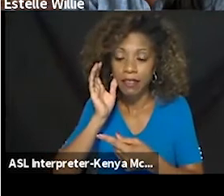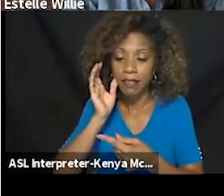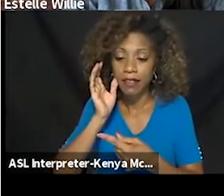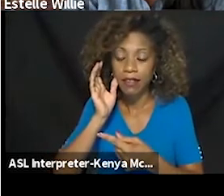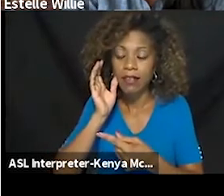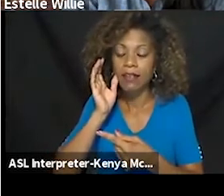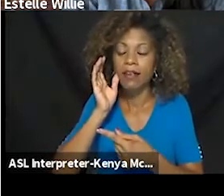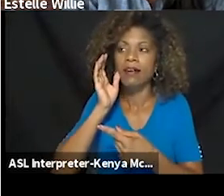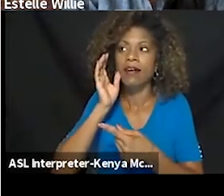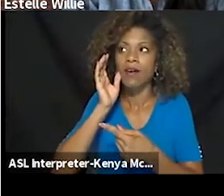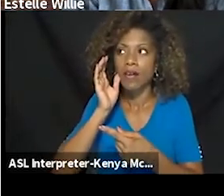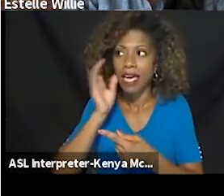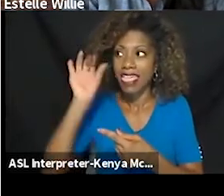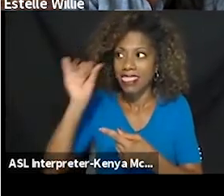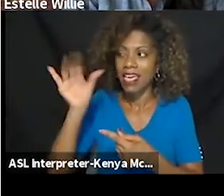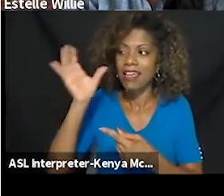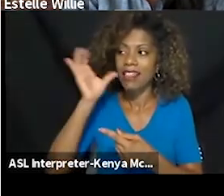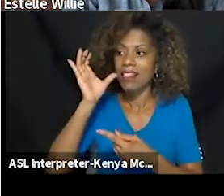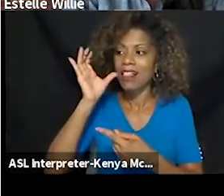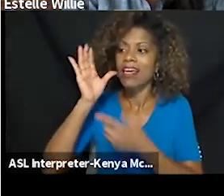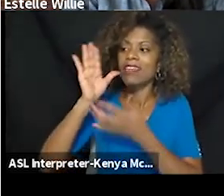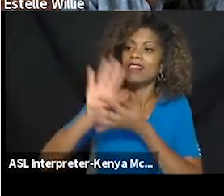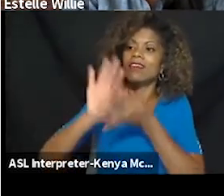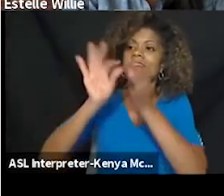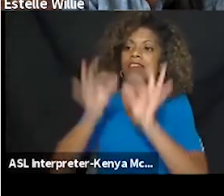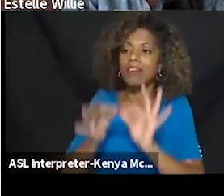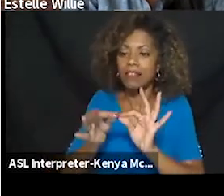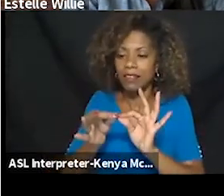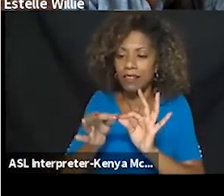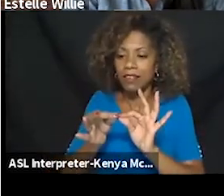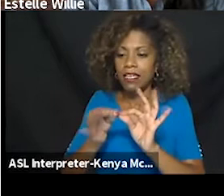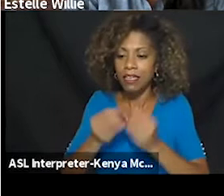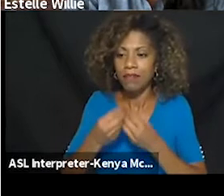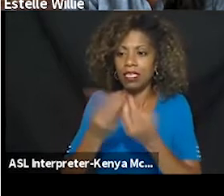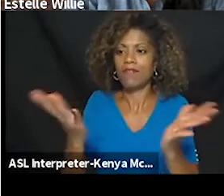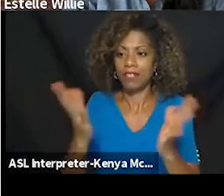more relevant products, tools, and whatnot to the community.